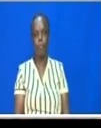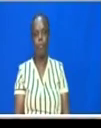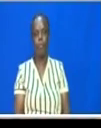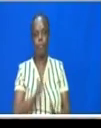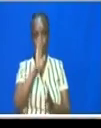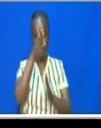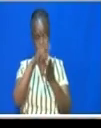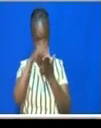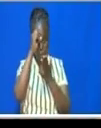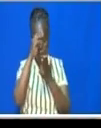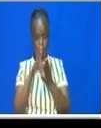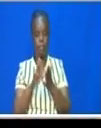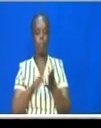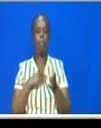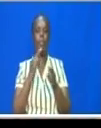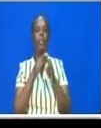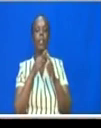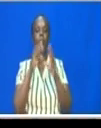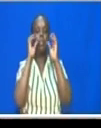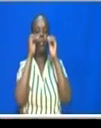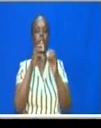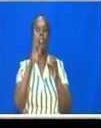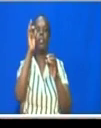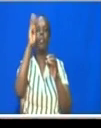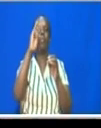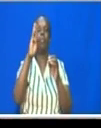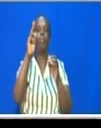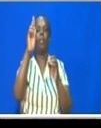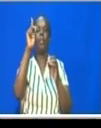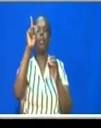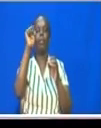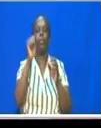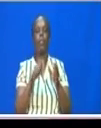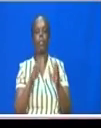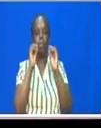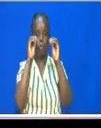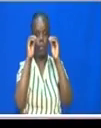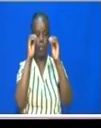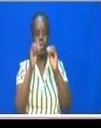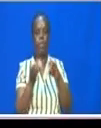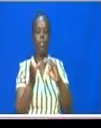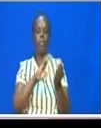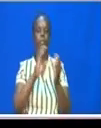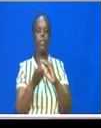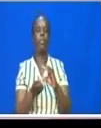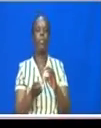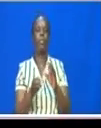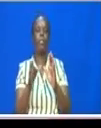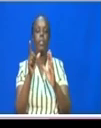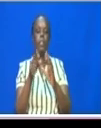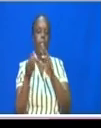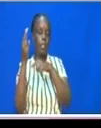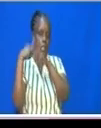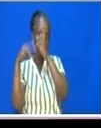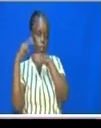Hello learners, I'm teacher Thaddeus Baluka, and today I'm going to take you through secondary chemistry revision lesson